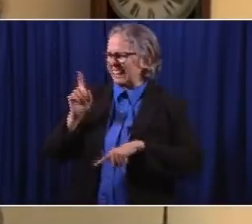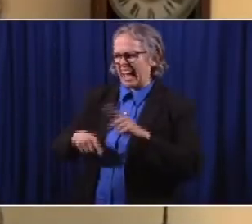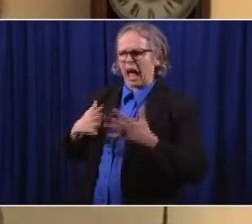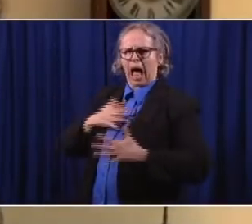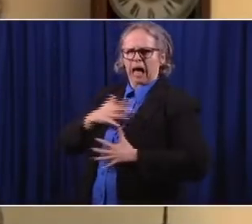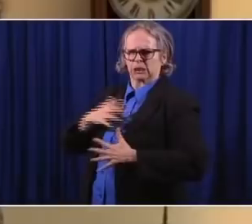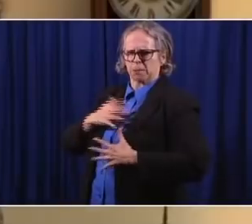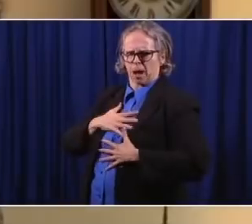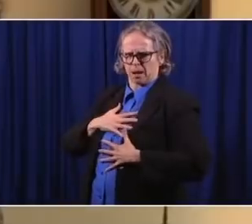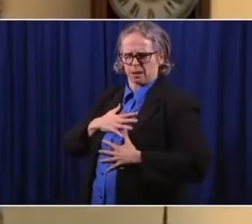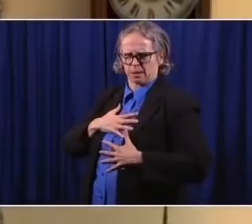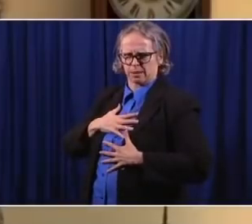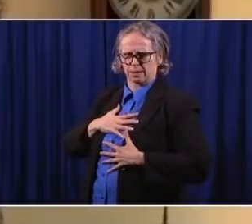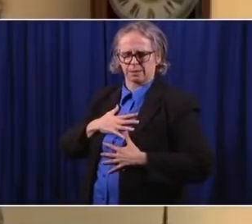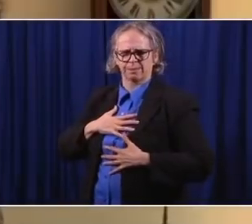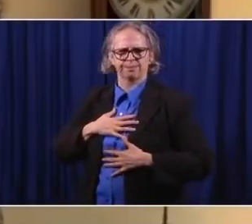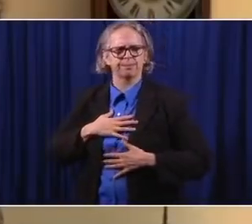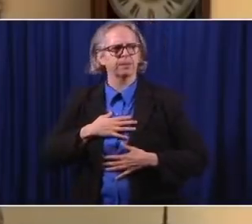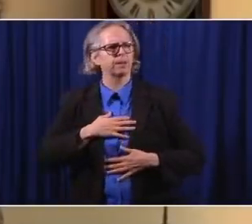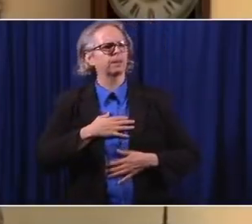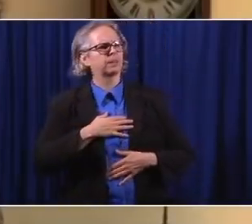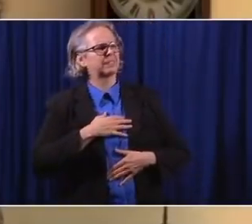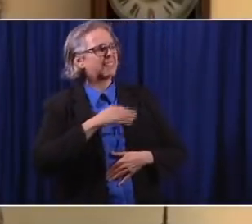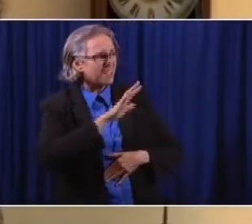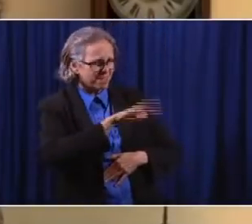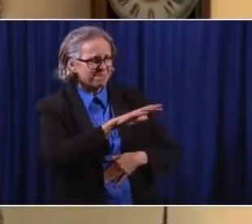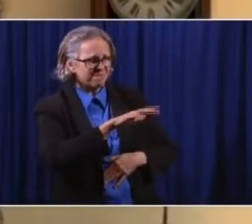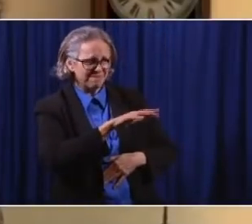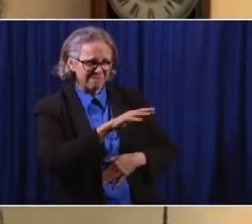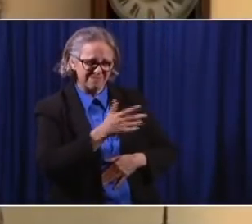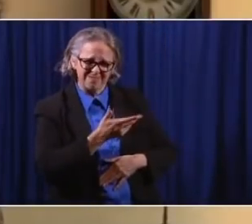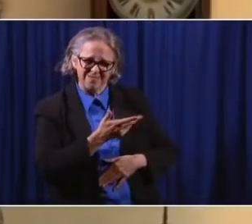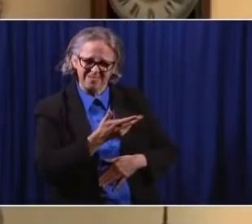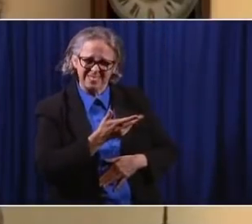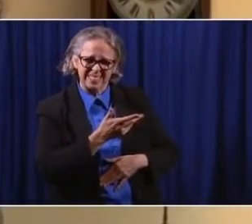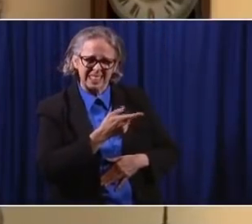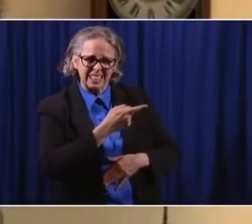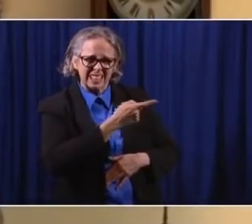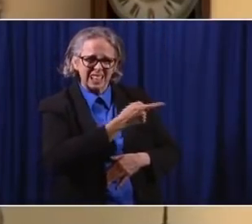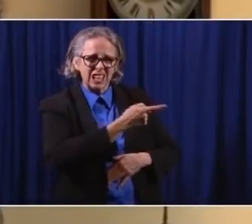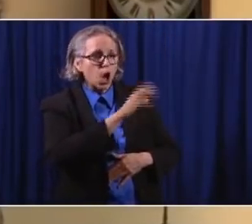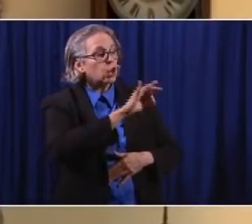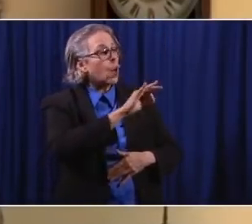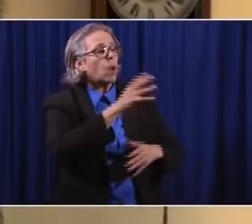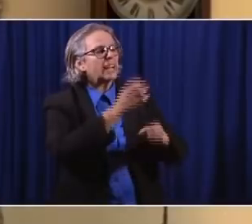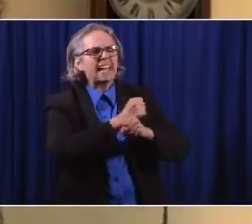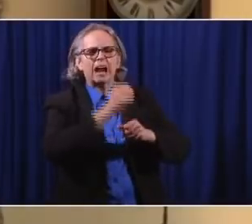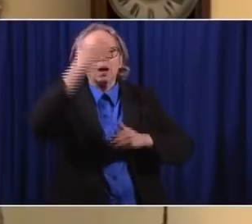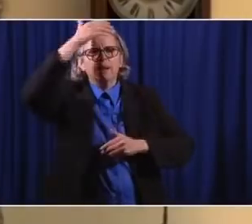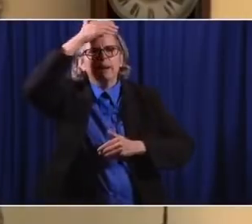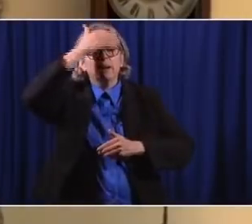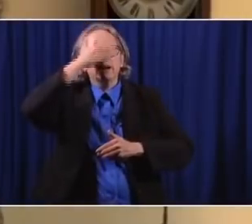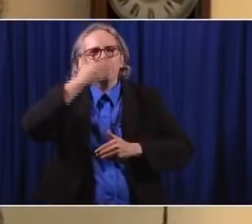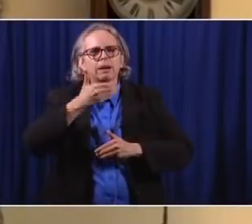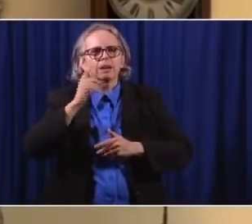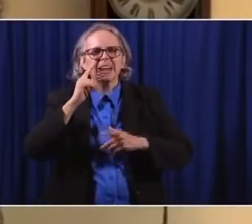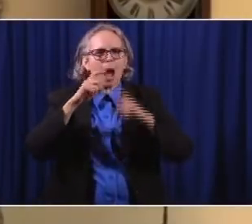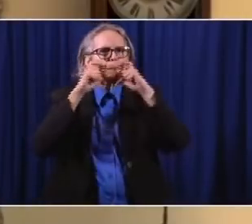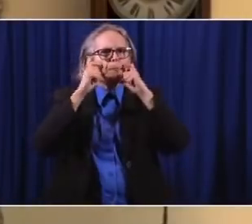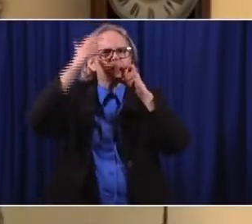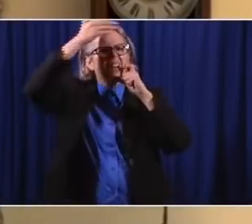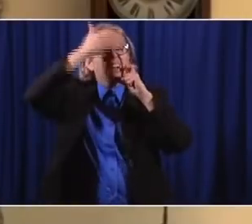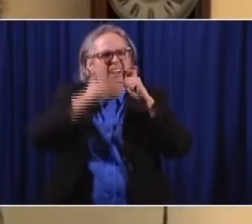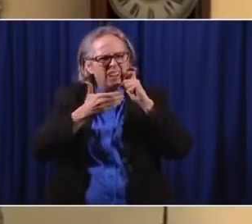Some point they told her you could go and get a shield, come back with a shield, that'd be fine. And went back and